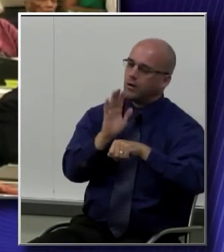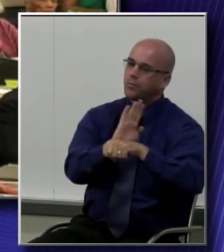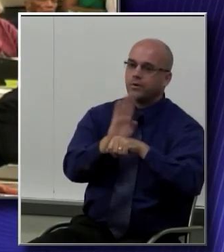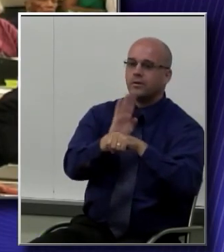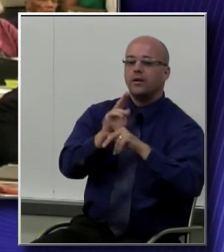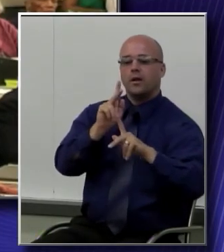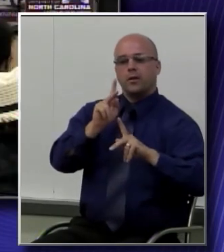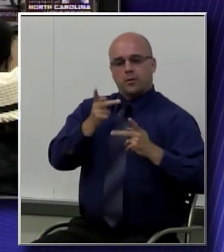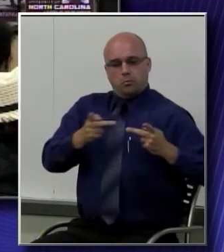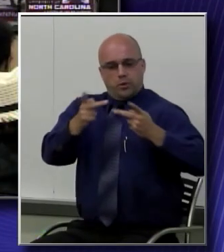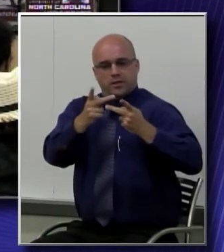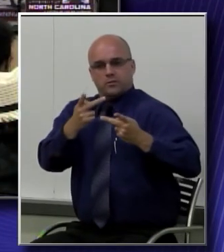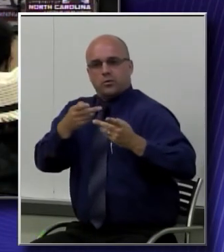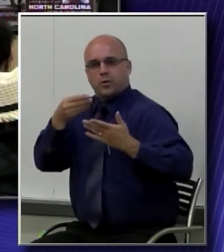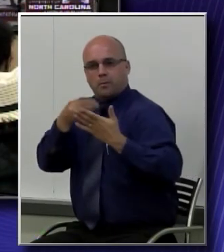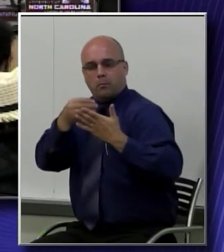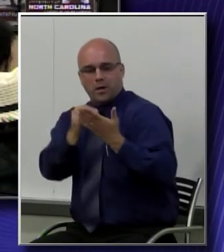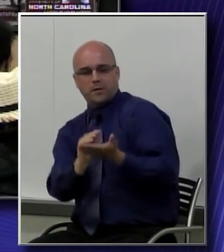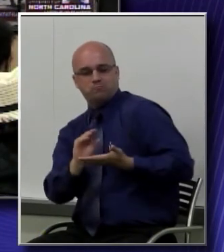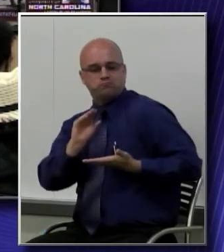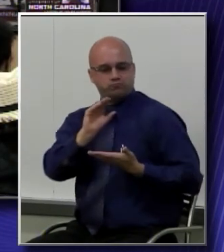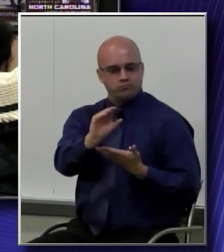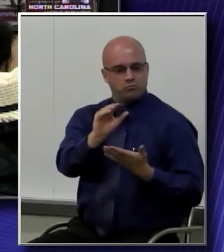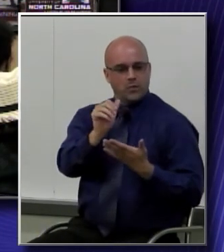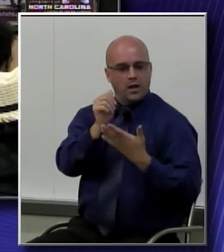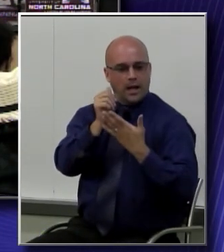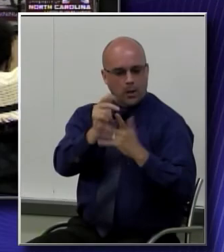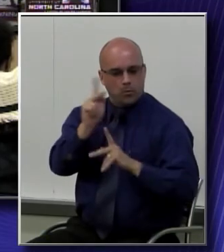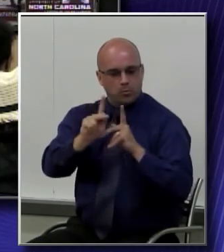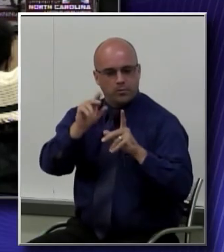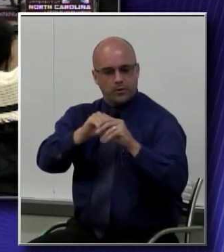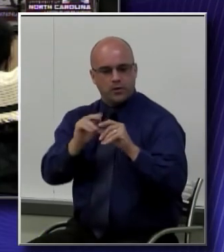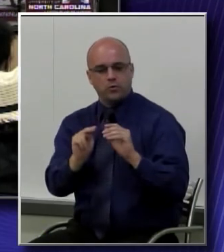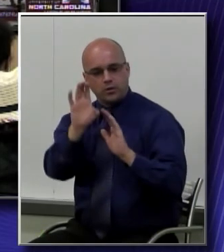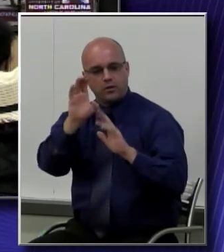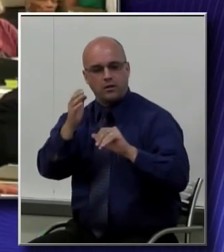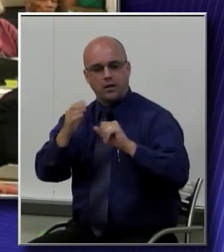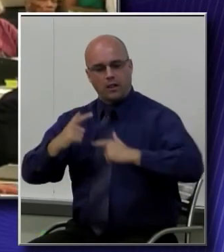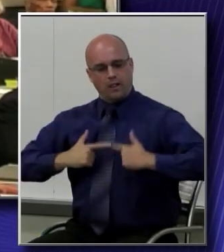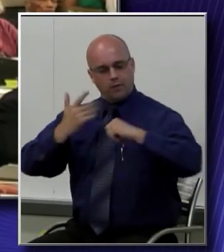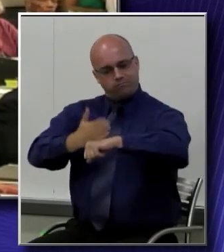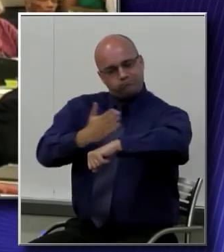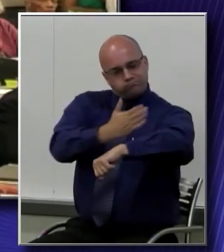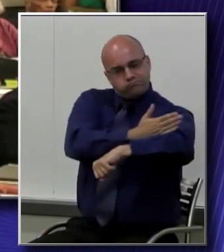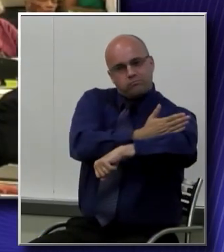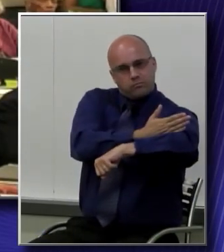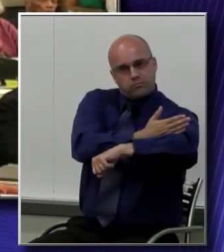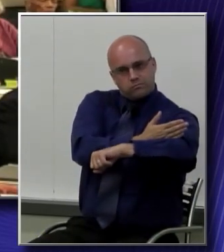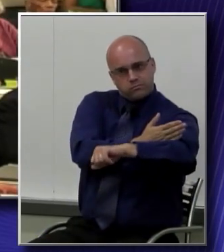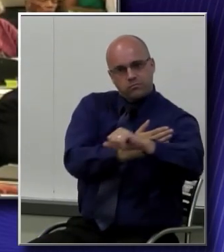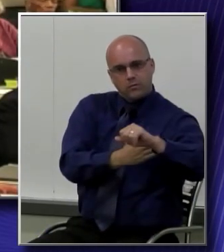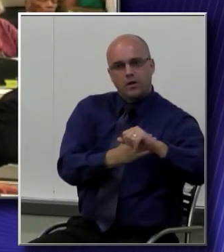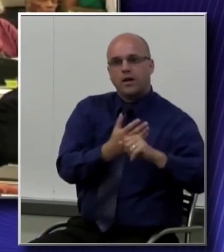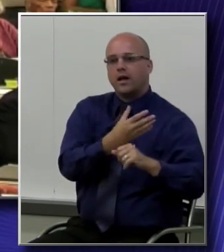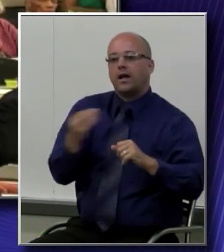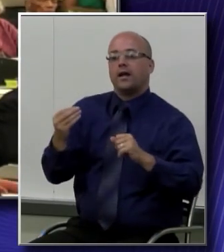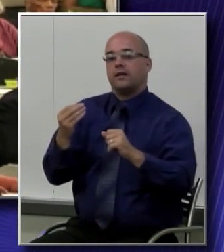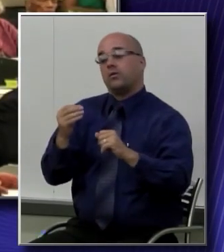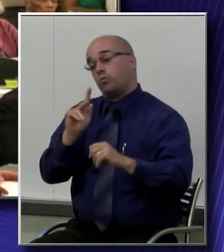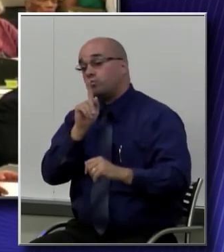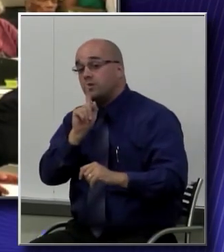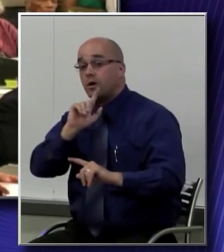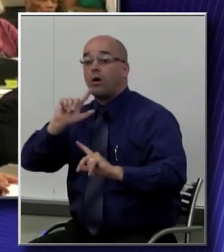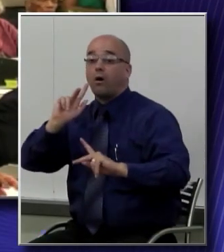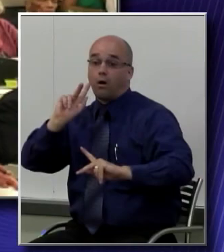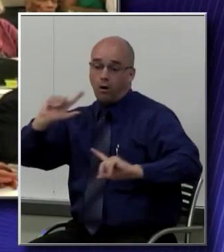place where we invest to improve the lives of North Carolinians and of all members of the nation and state